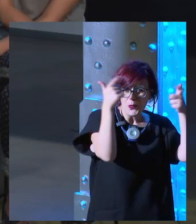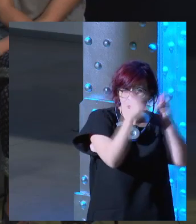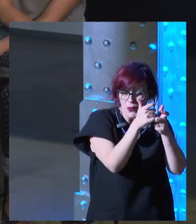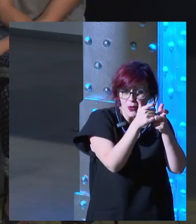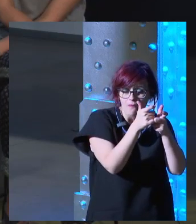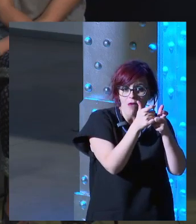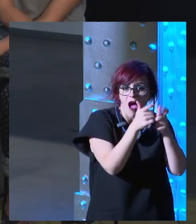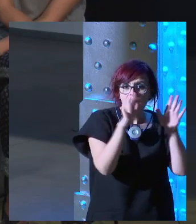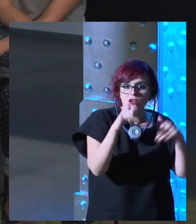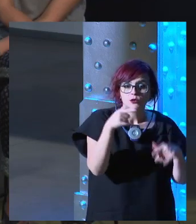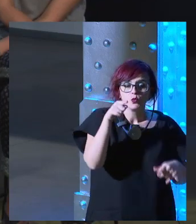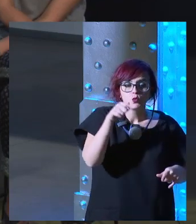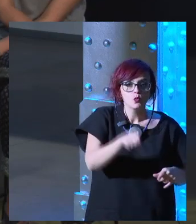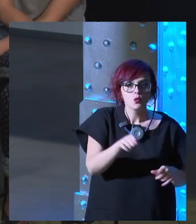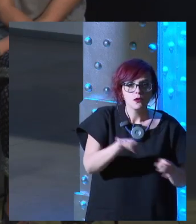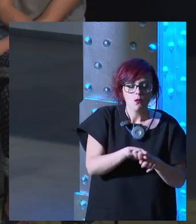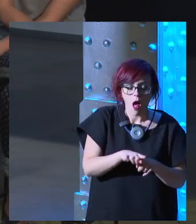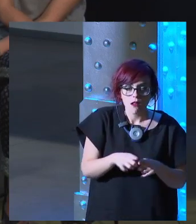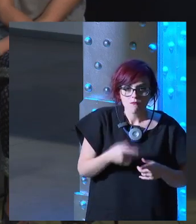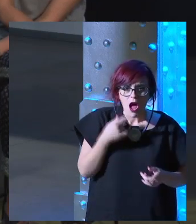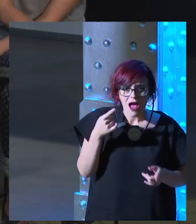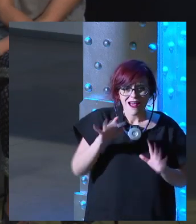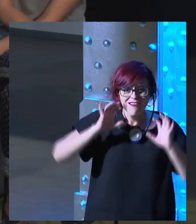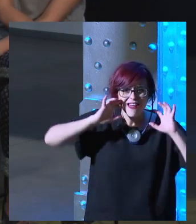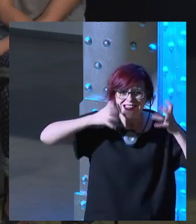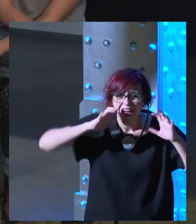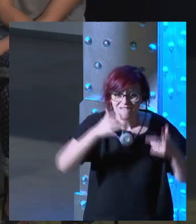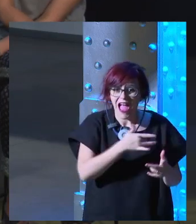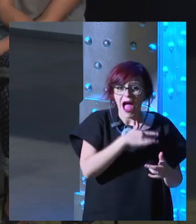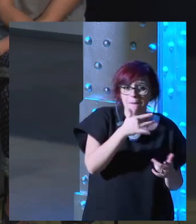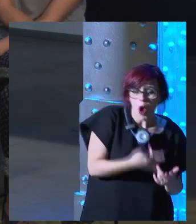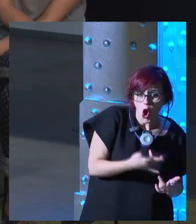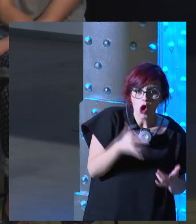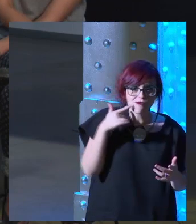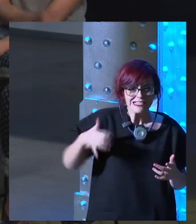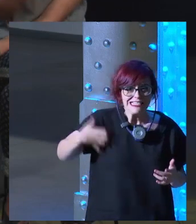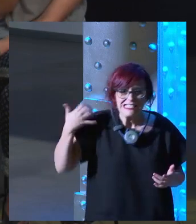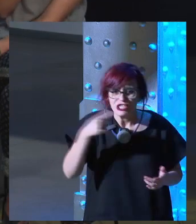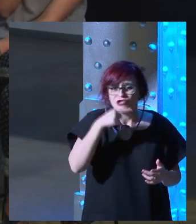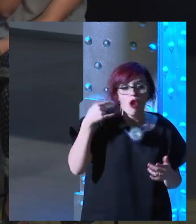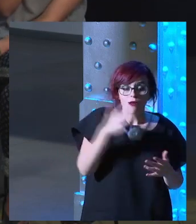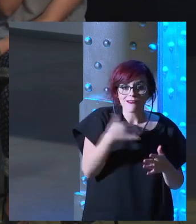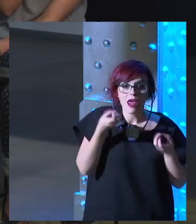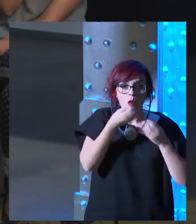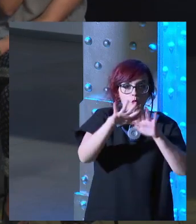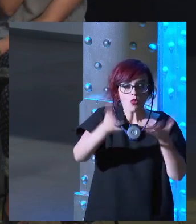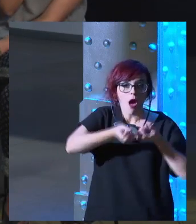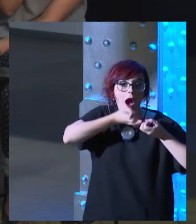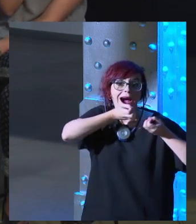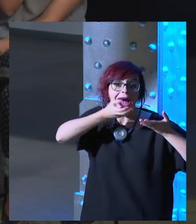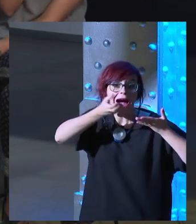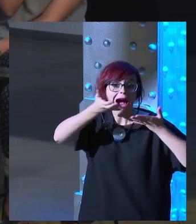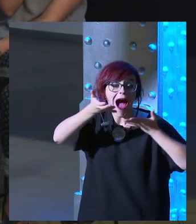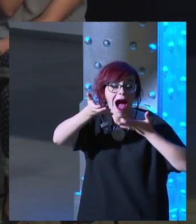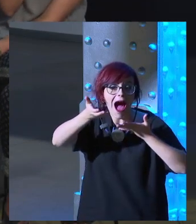of love or full of pain or full of difficulty, and the world around you want to talk about, and you do not have the language.